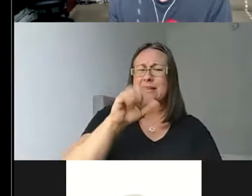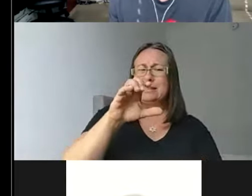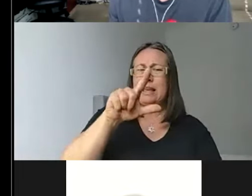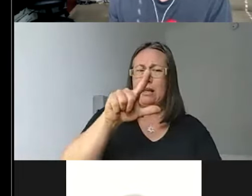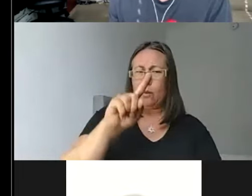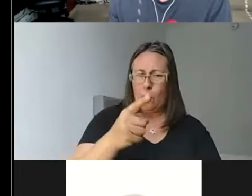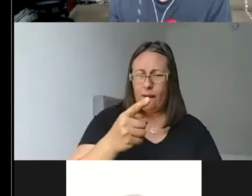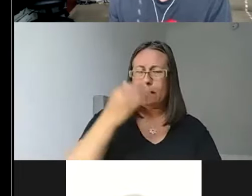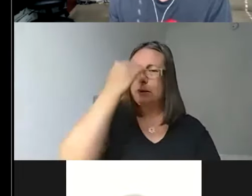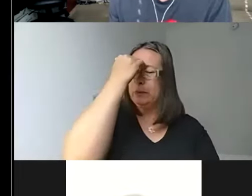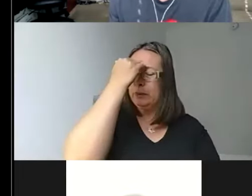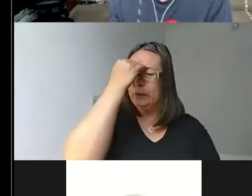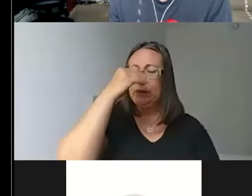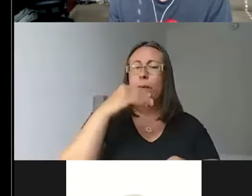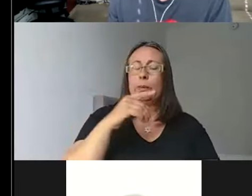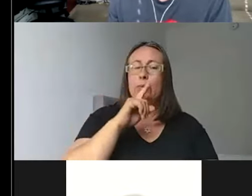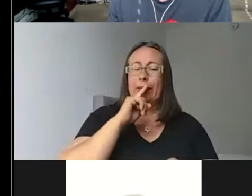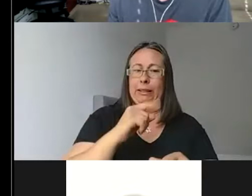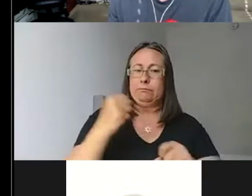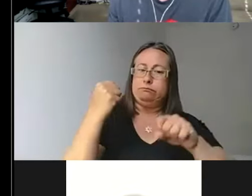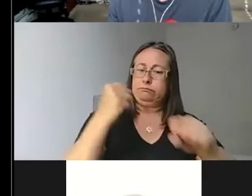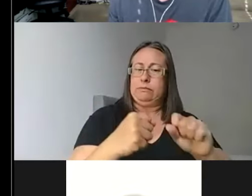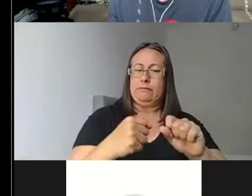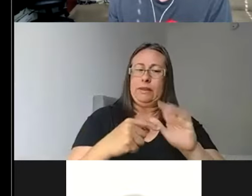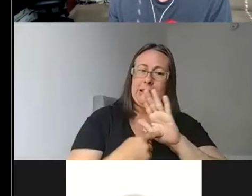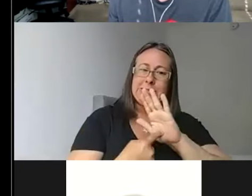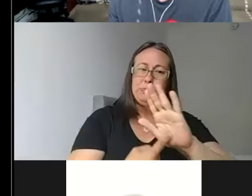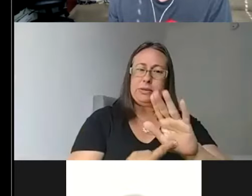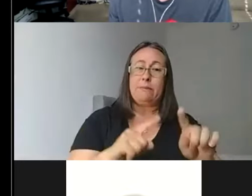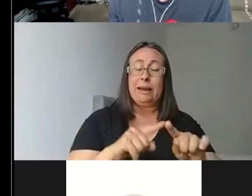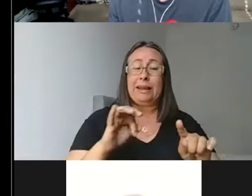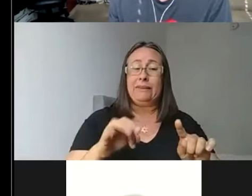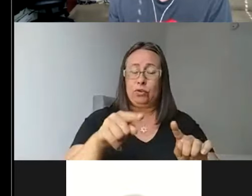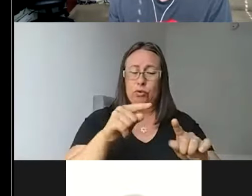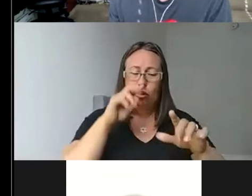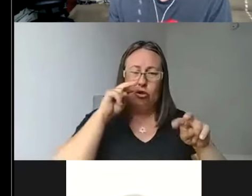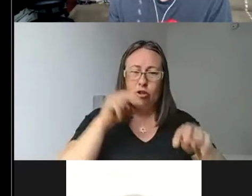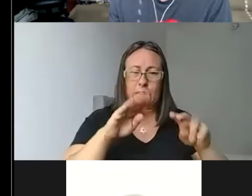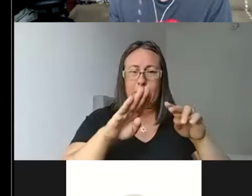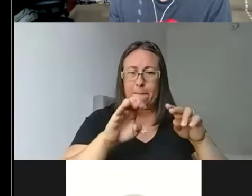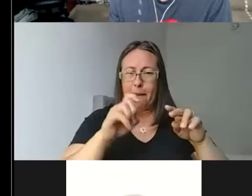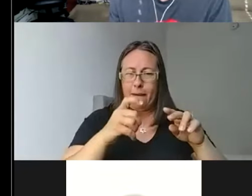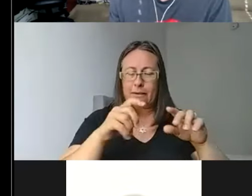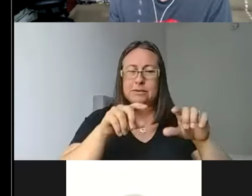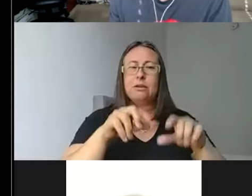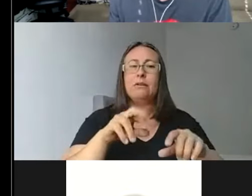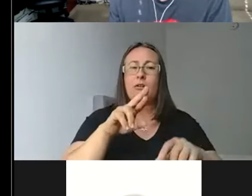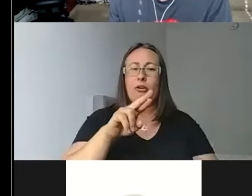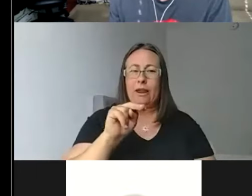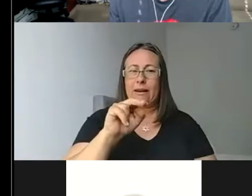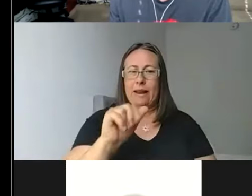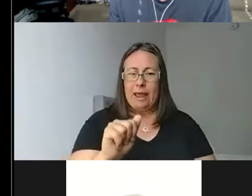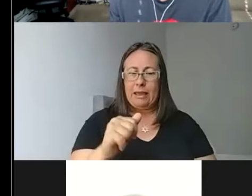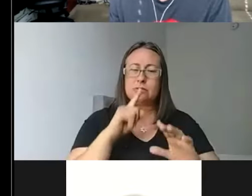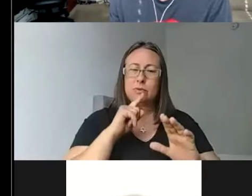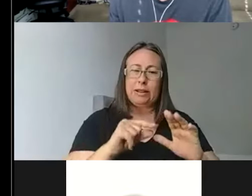highly expressed in the ventral forebrain down here. But if you zoom in on this little box, she showed that ASCL1 RNA is actually expressed in these progenitors